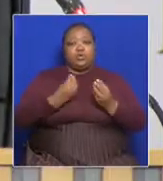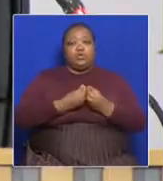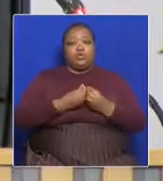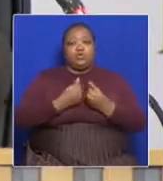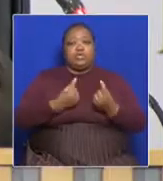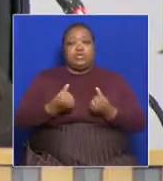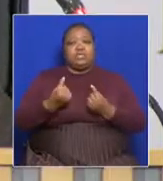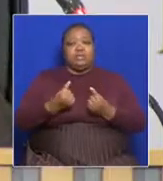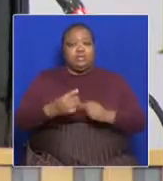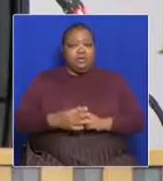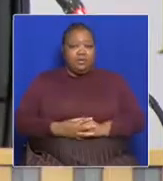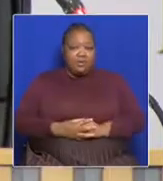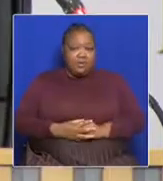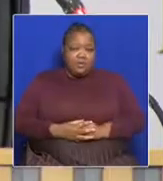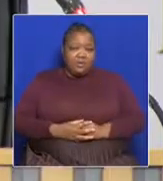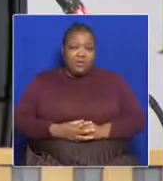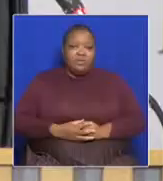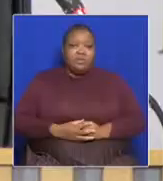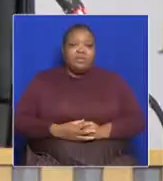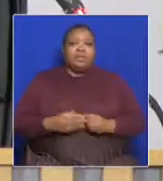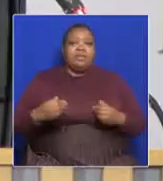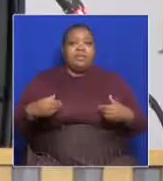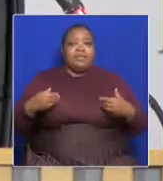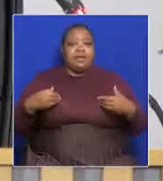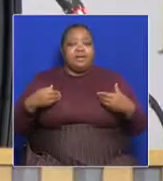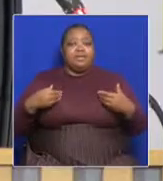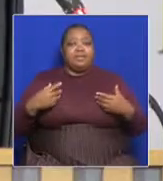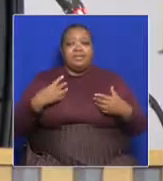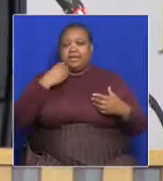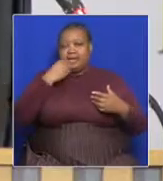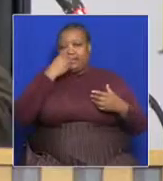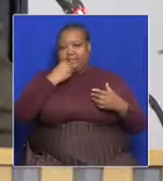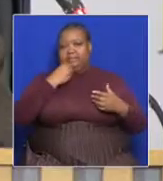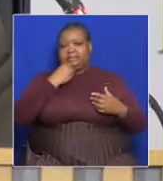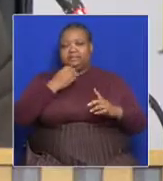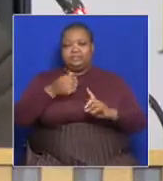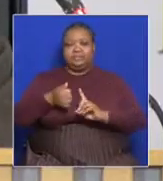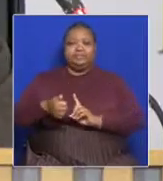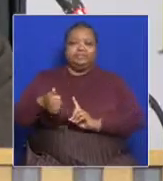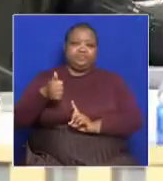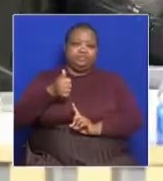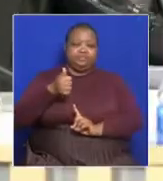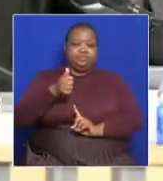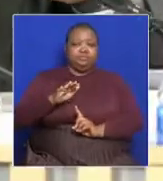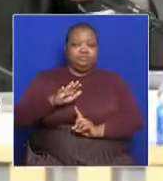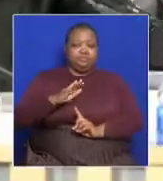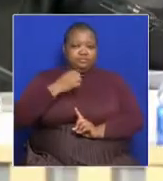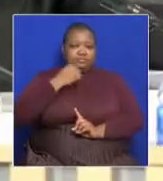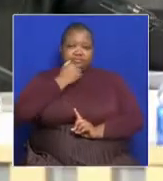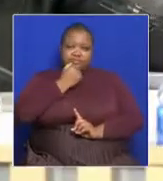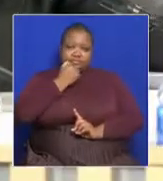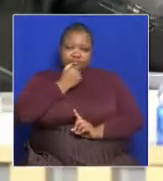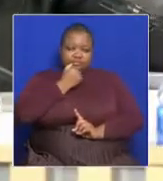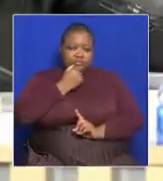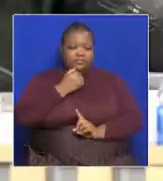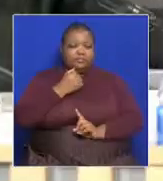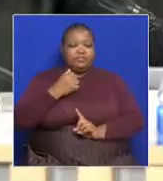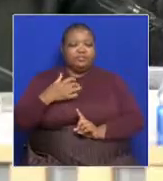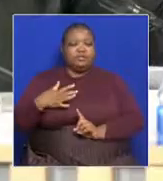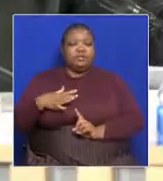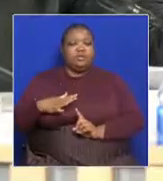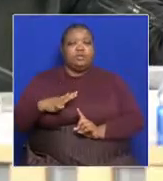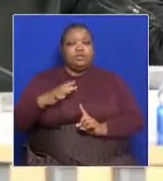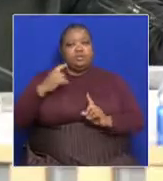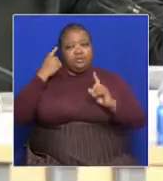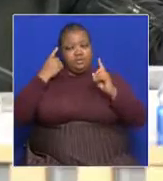I'm so glad you even asked that, Commissioner. Colonel, I don't want No, to... sorry, I'm digressing. I want you to think about two things. Yes.